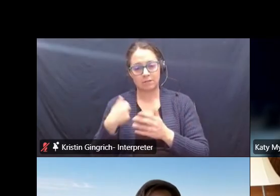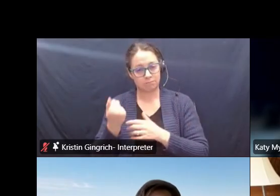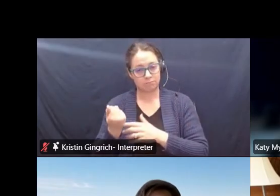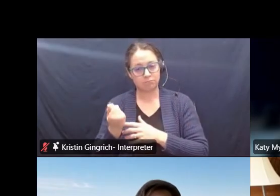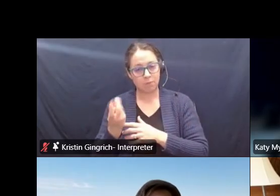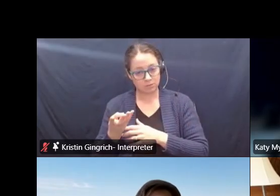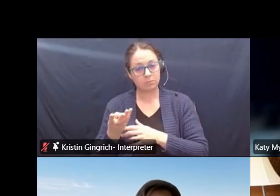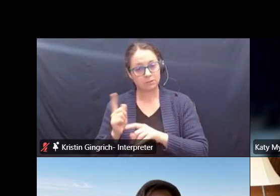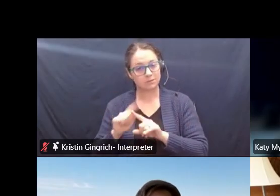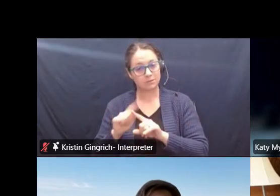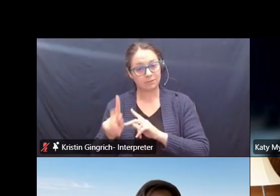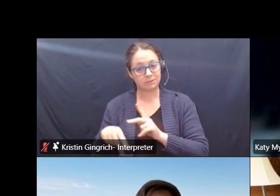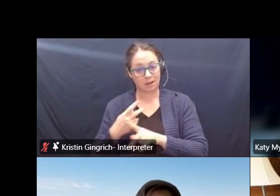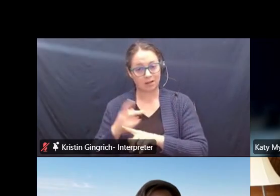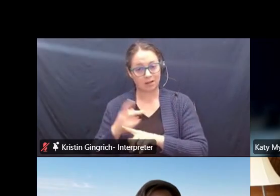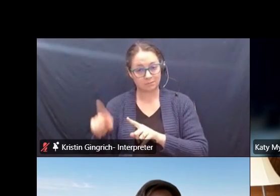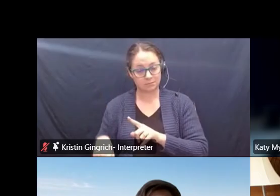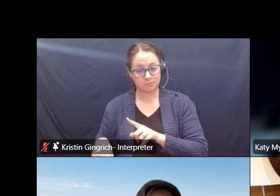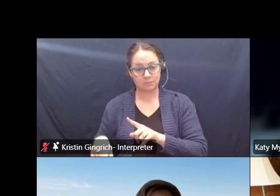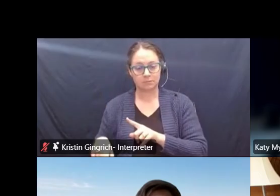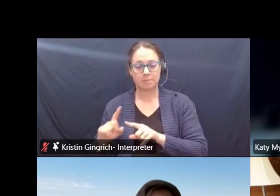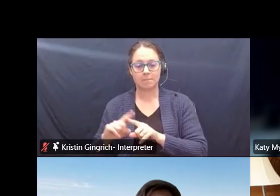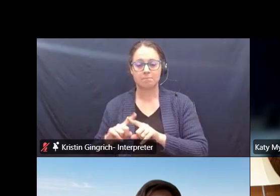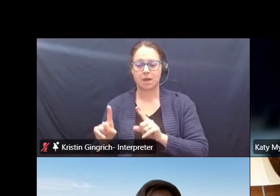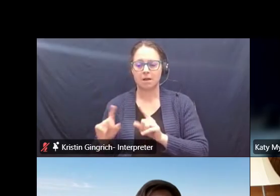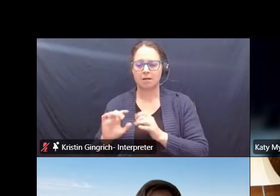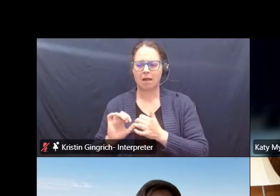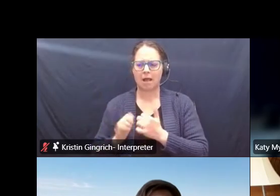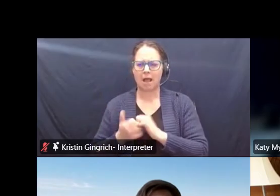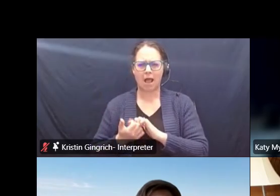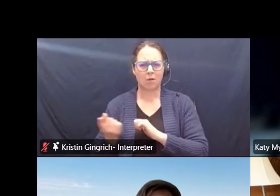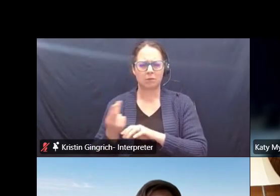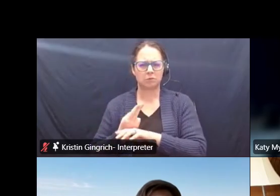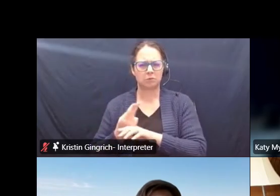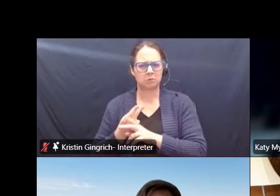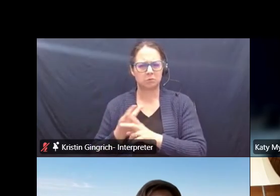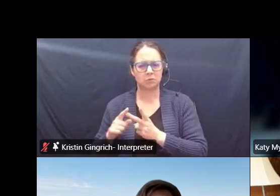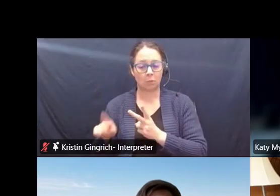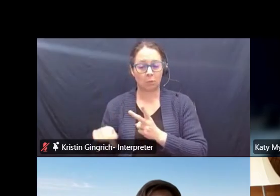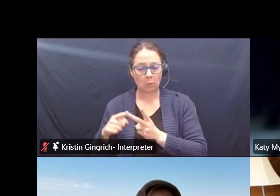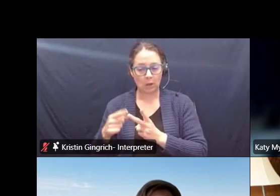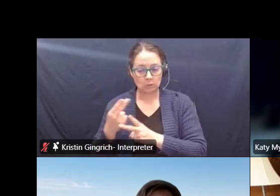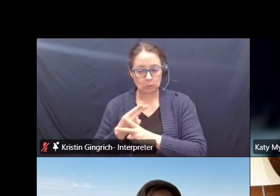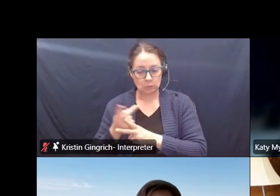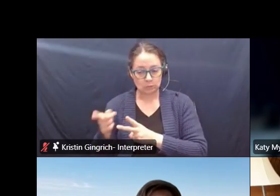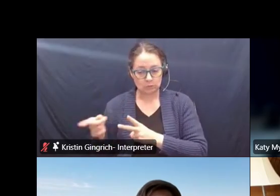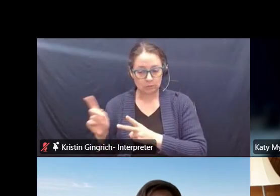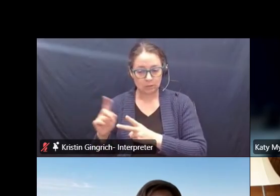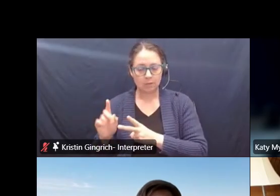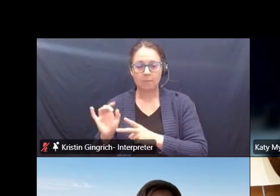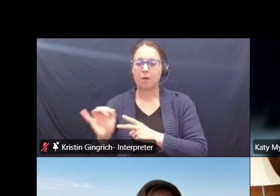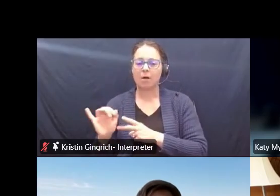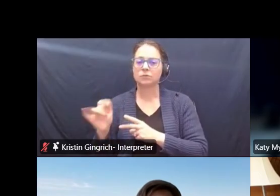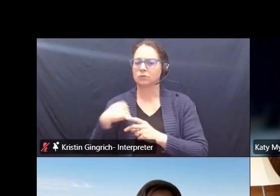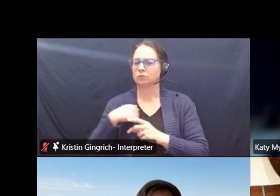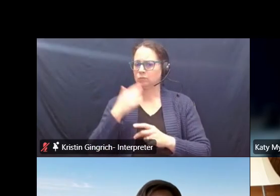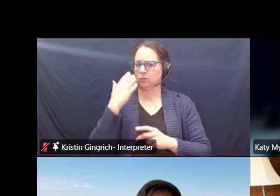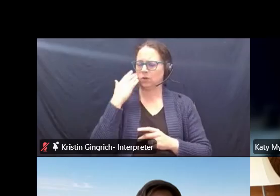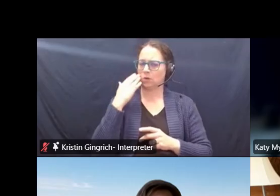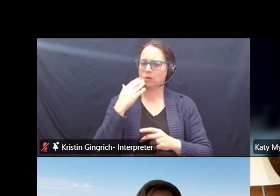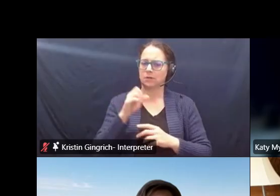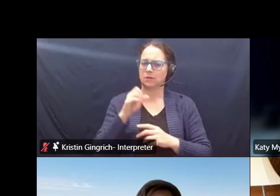them. Um, but how are they being used? When are they being used? Because we also know that the spill